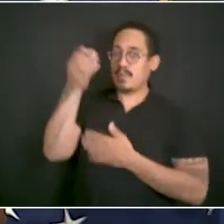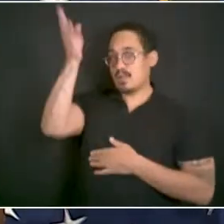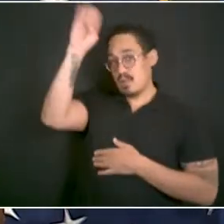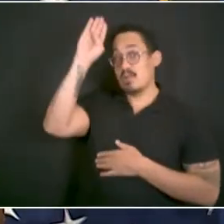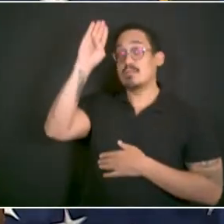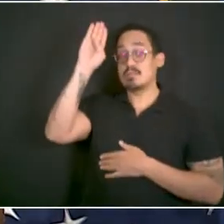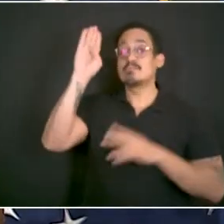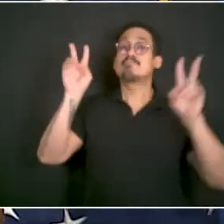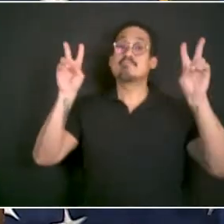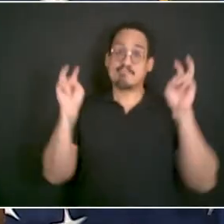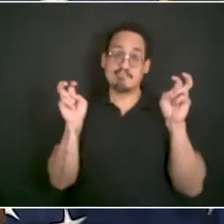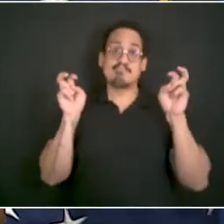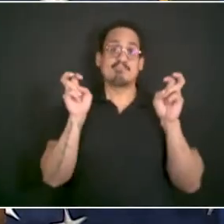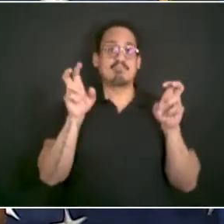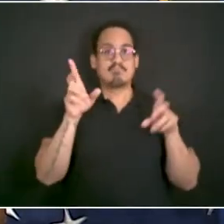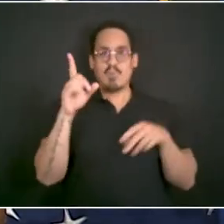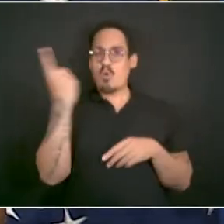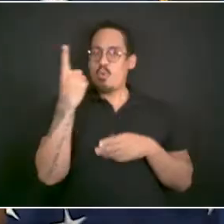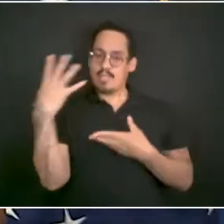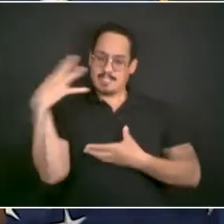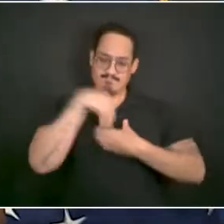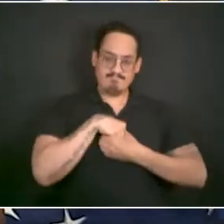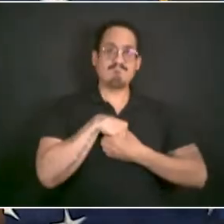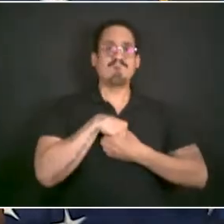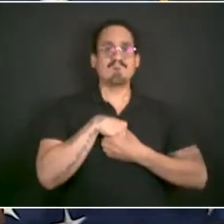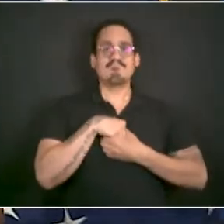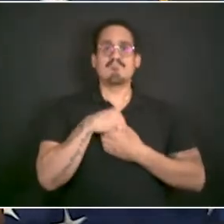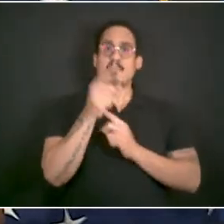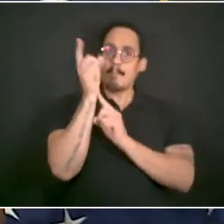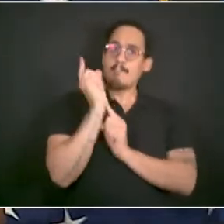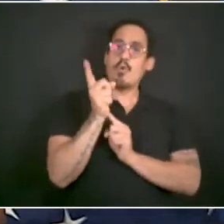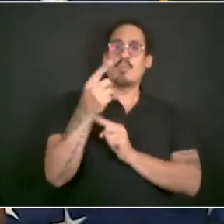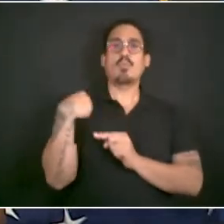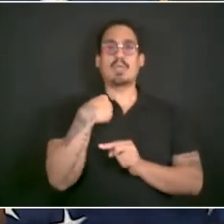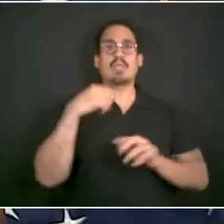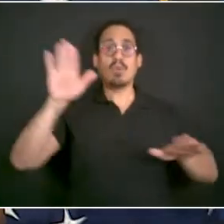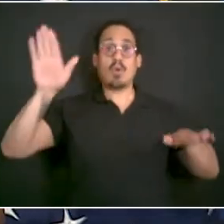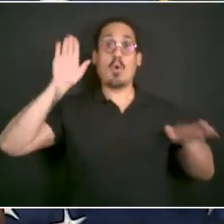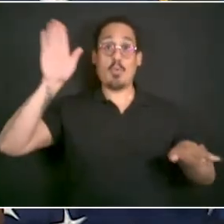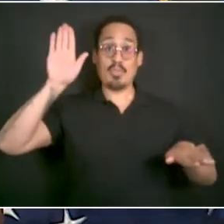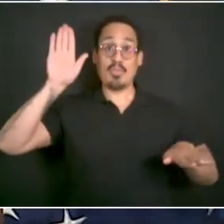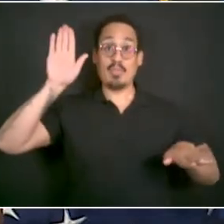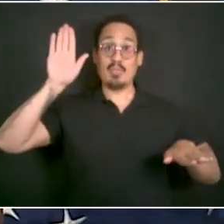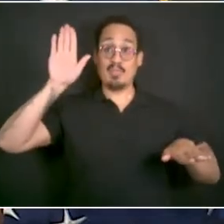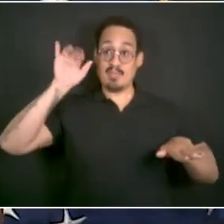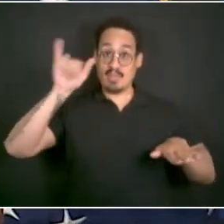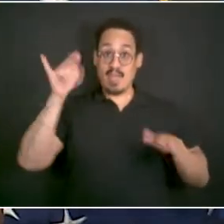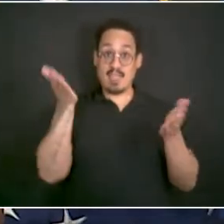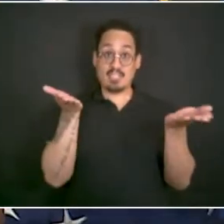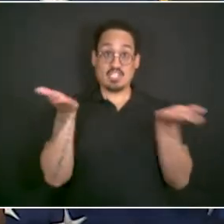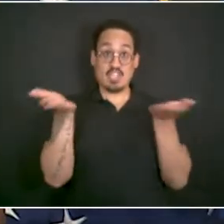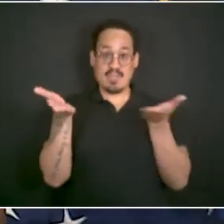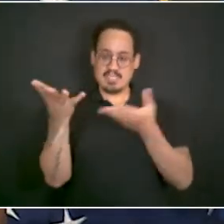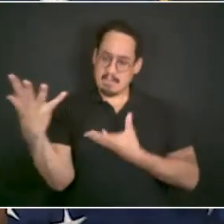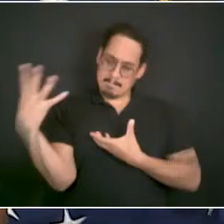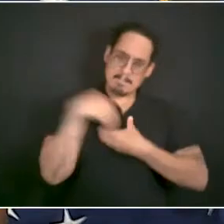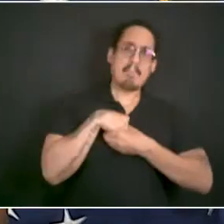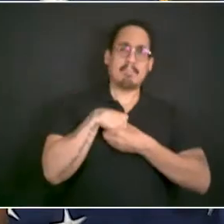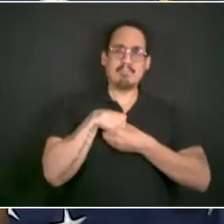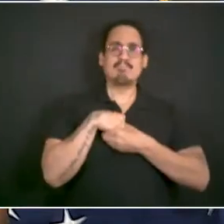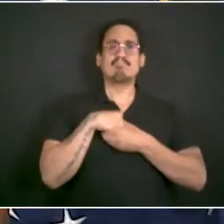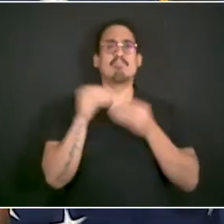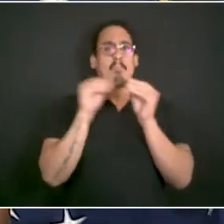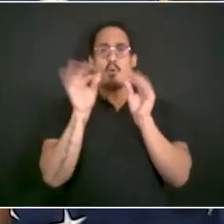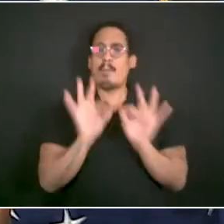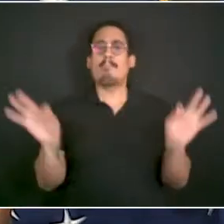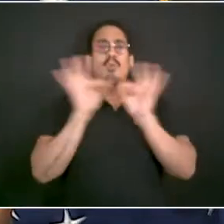by our people from the moment they take the oath to the moment they're in the grave and beyond. This oath transcends your marital vows. It transcends whatever commitment you